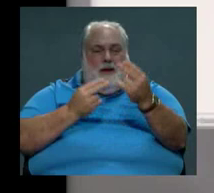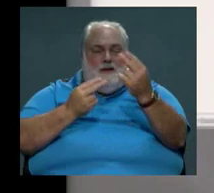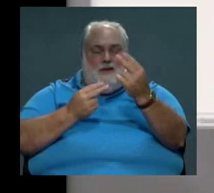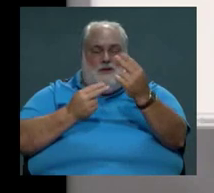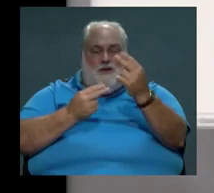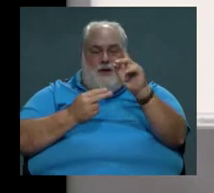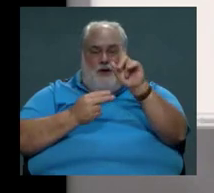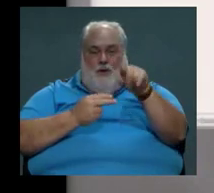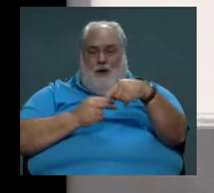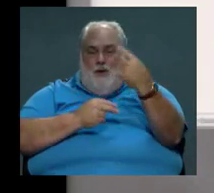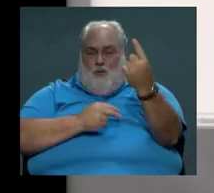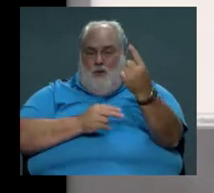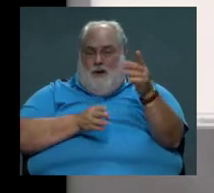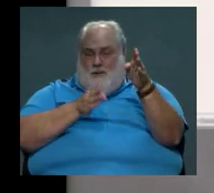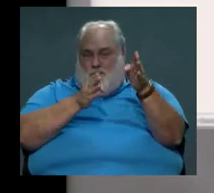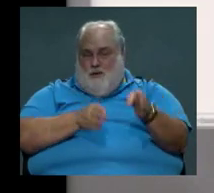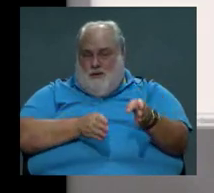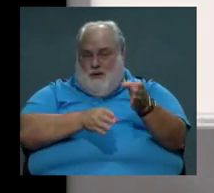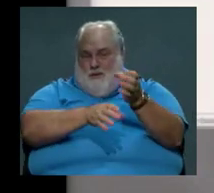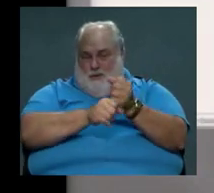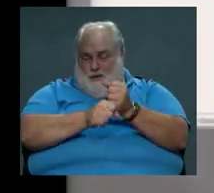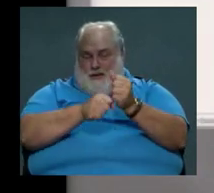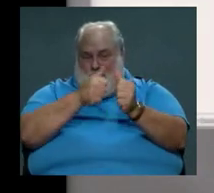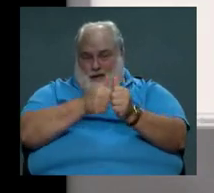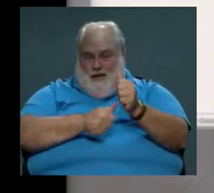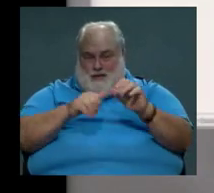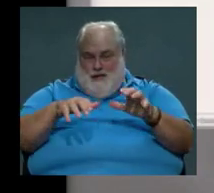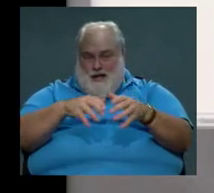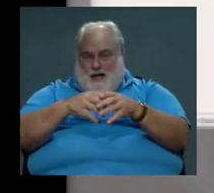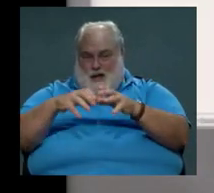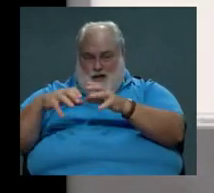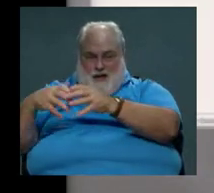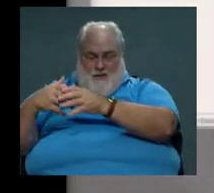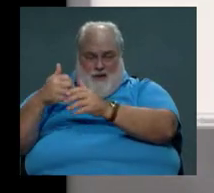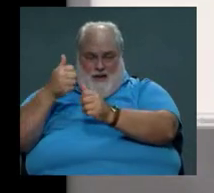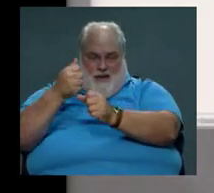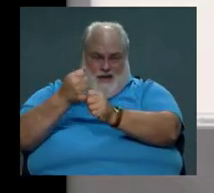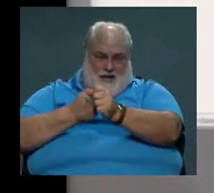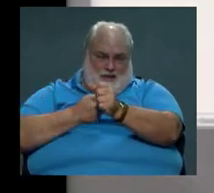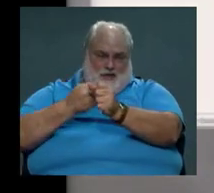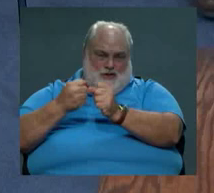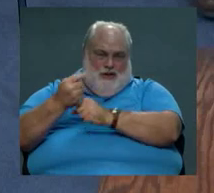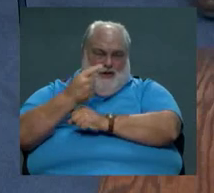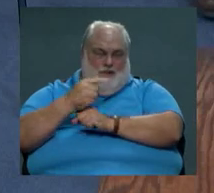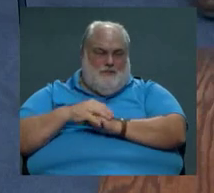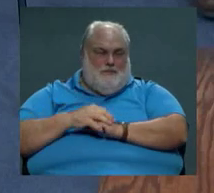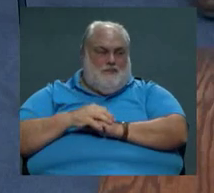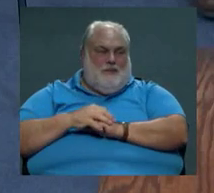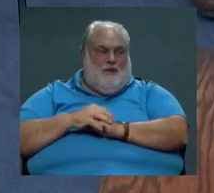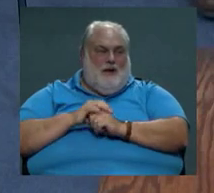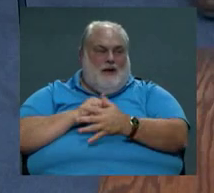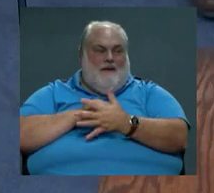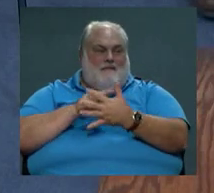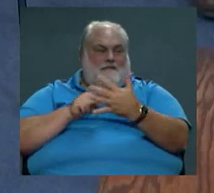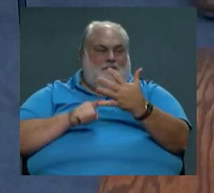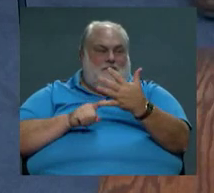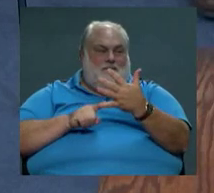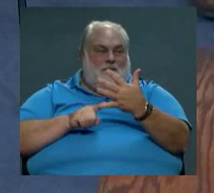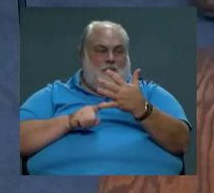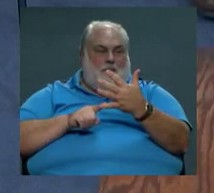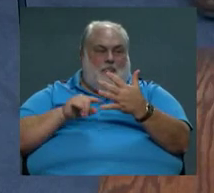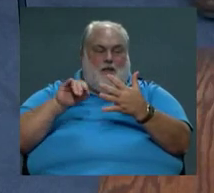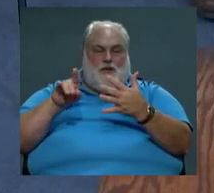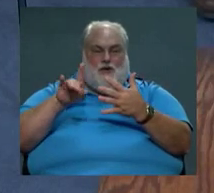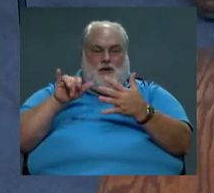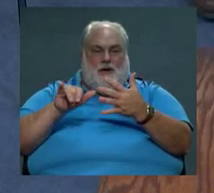one recipient is awarded per category each year. And we issued 5 awards this year. They were juried